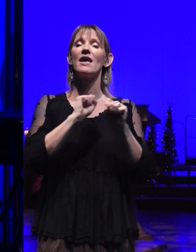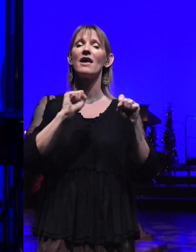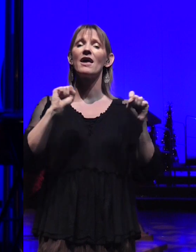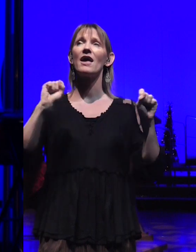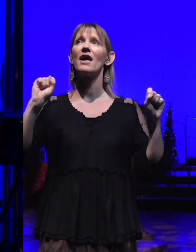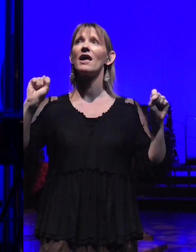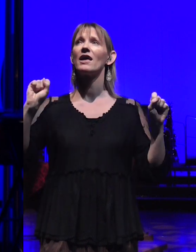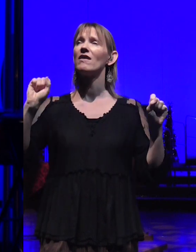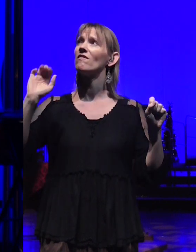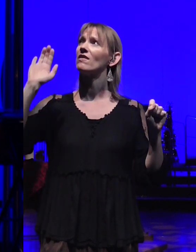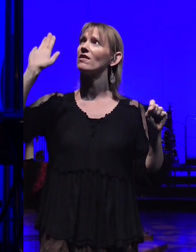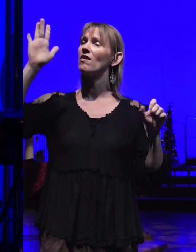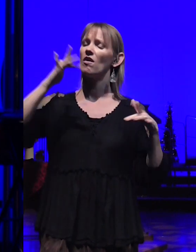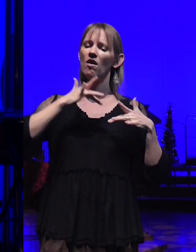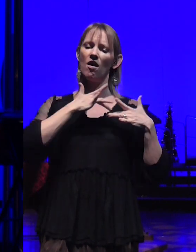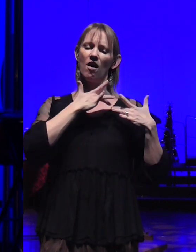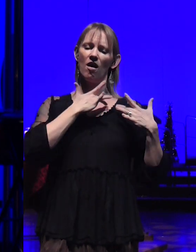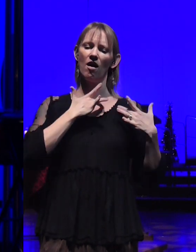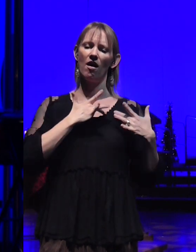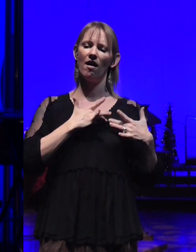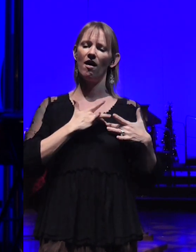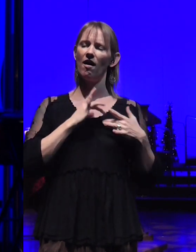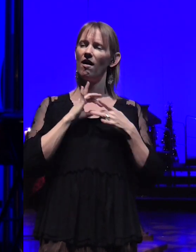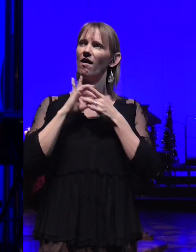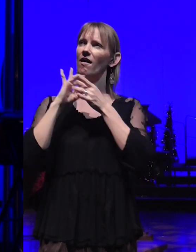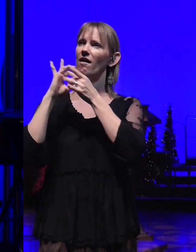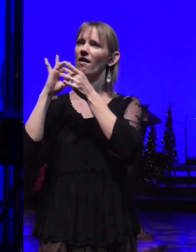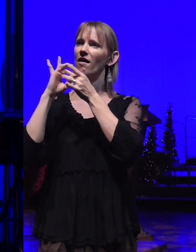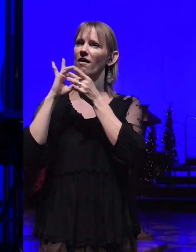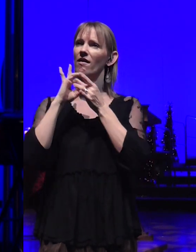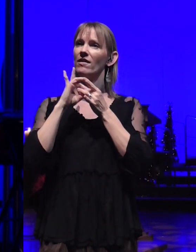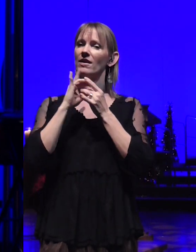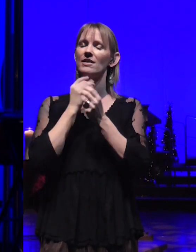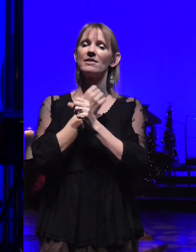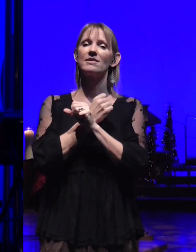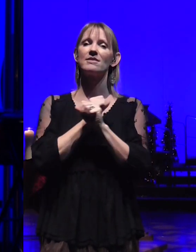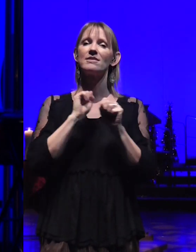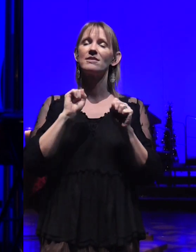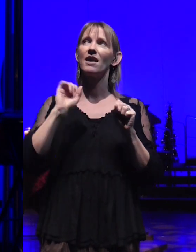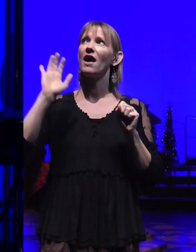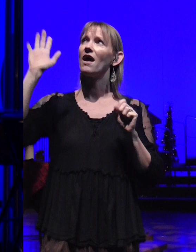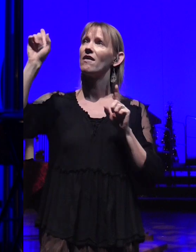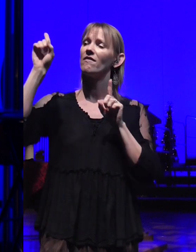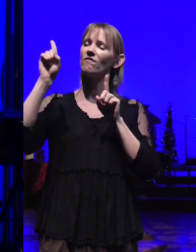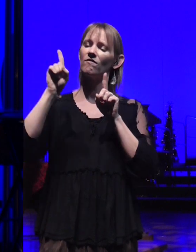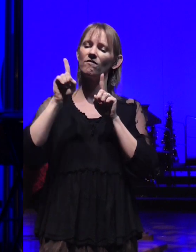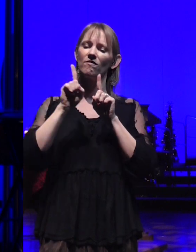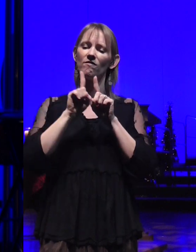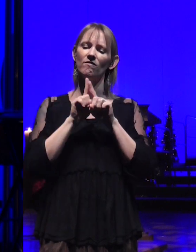Safe in your heart, safe in your